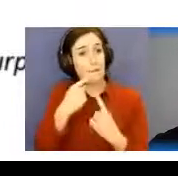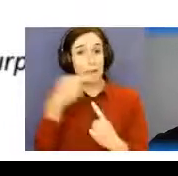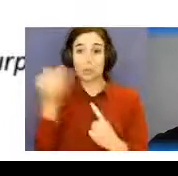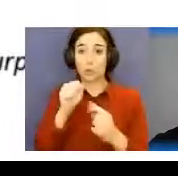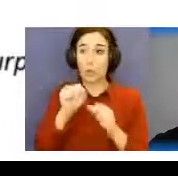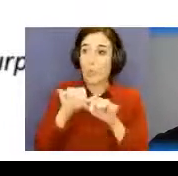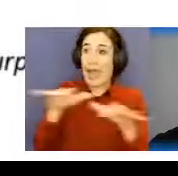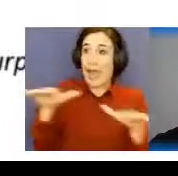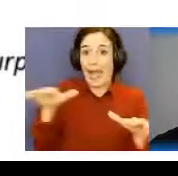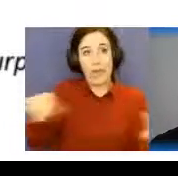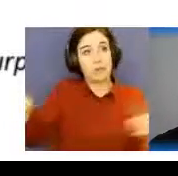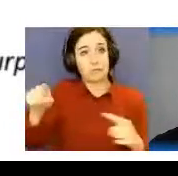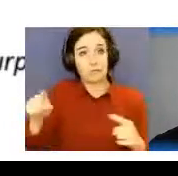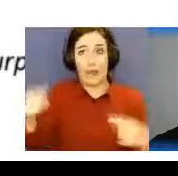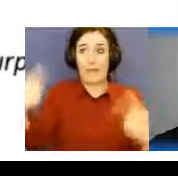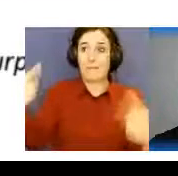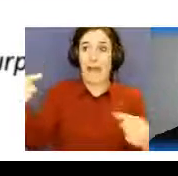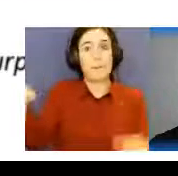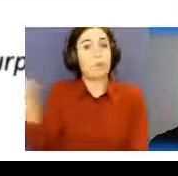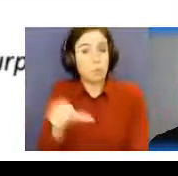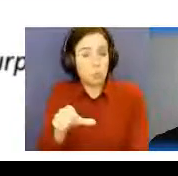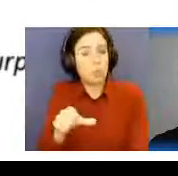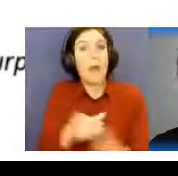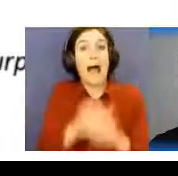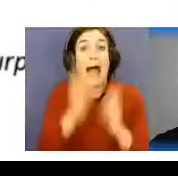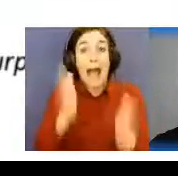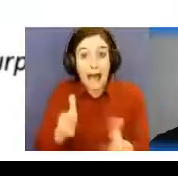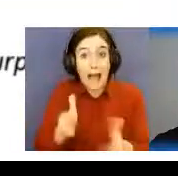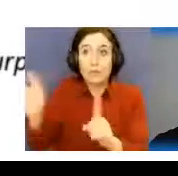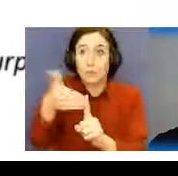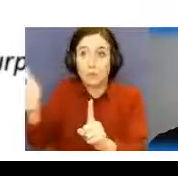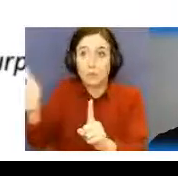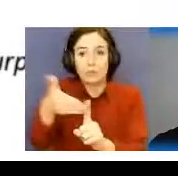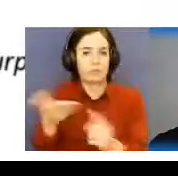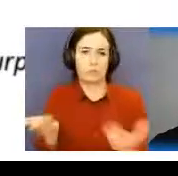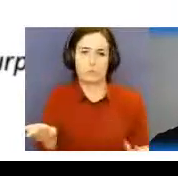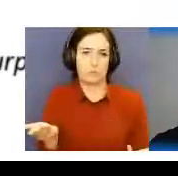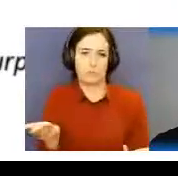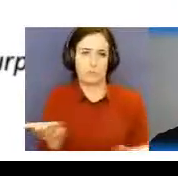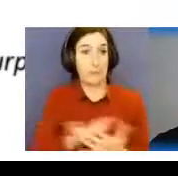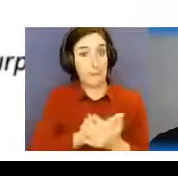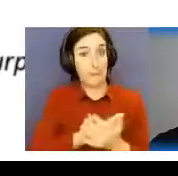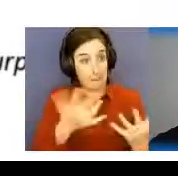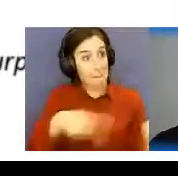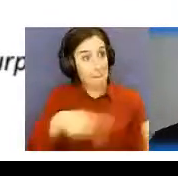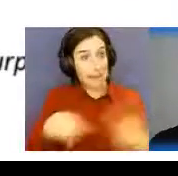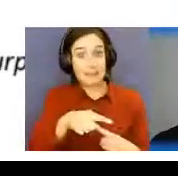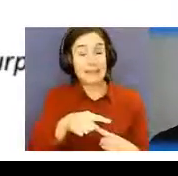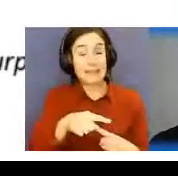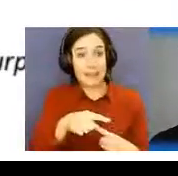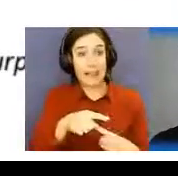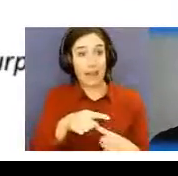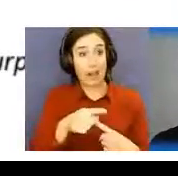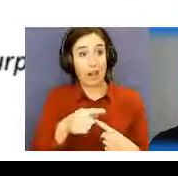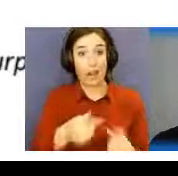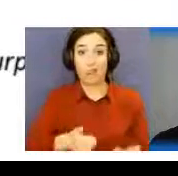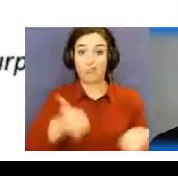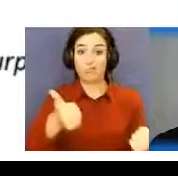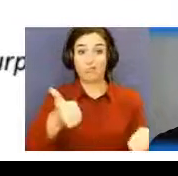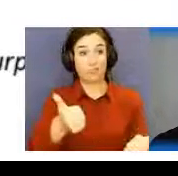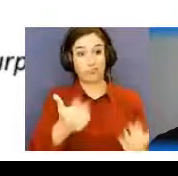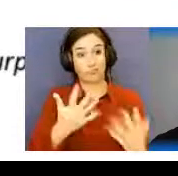information available, and we'll touch on that a bit later on. But many people, as I'll come on to, are very absolutely able to